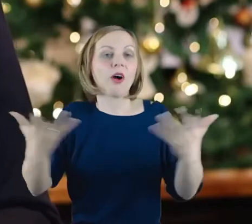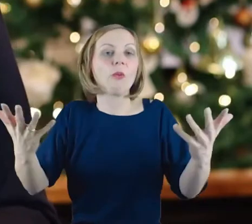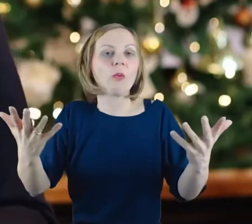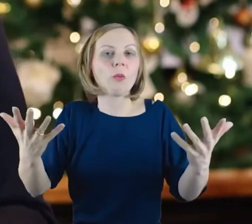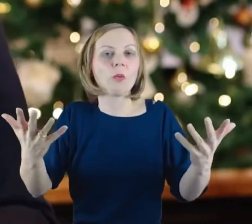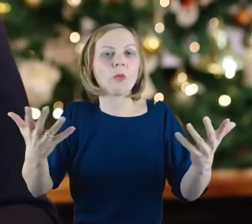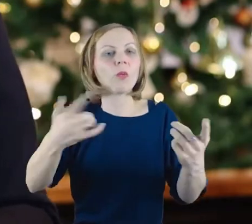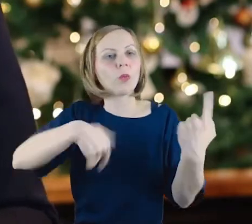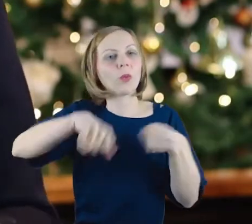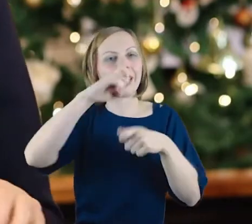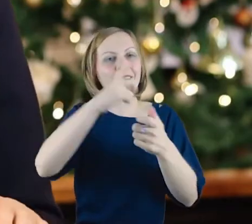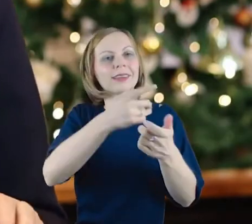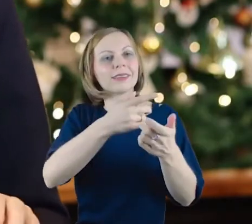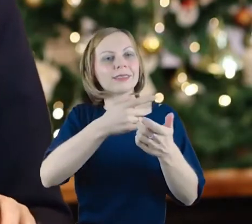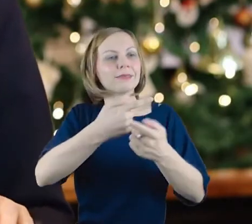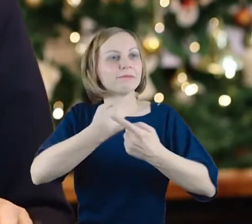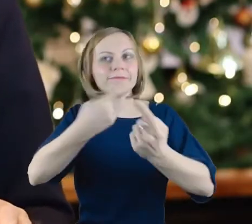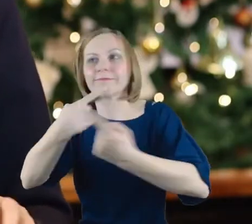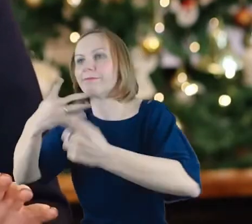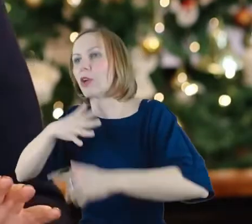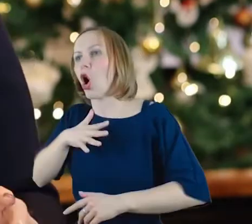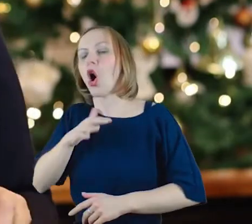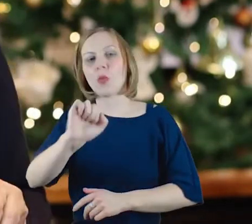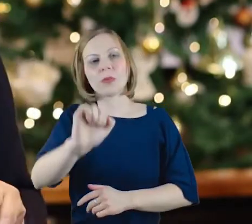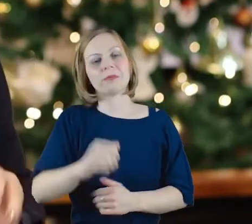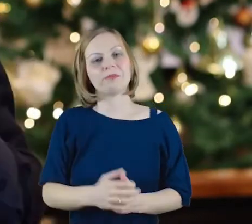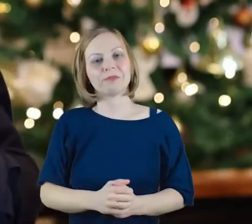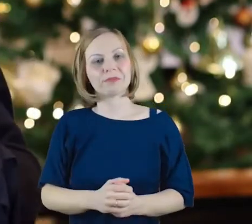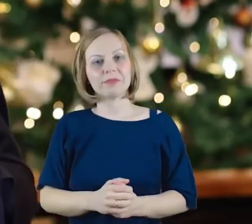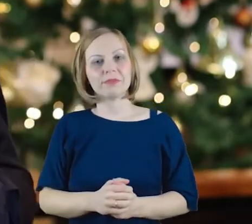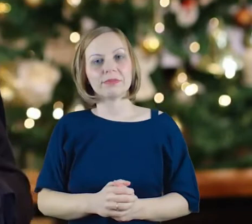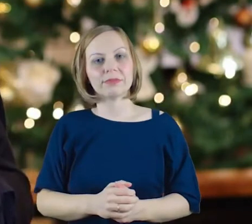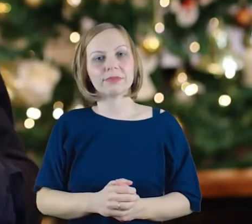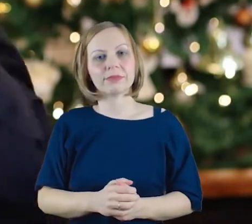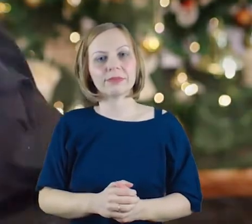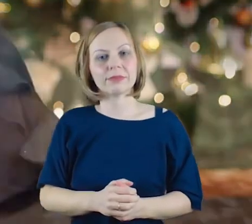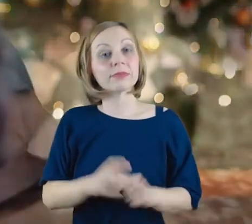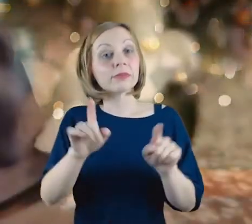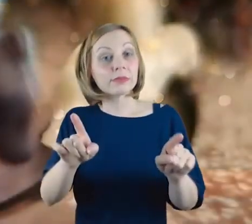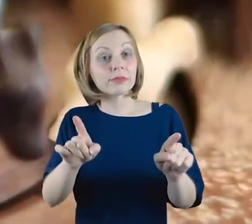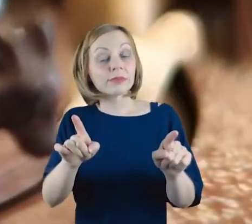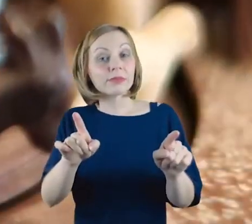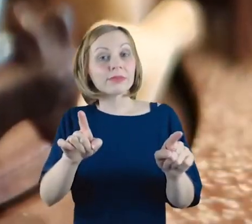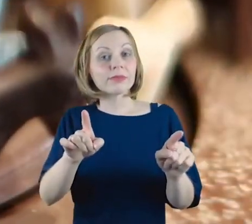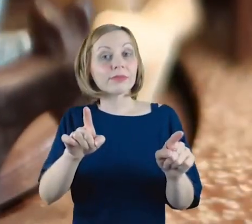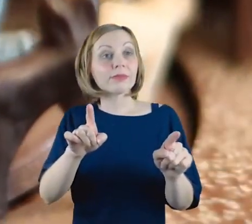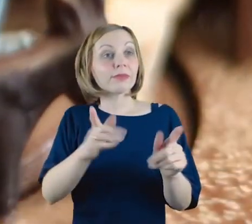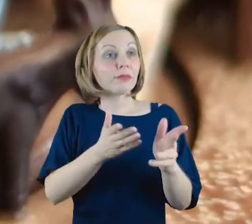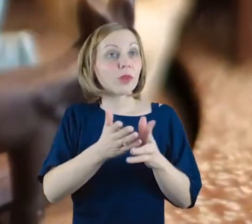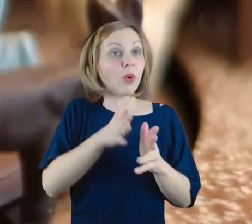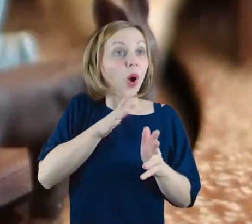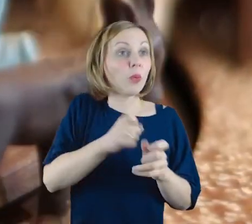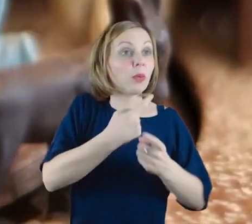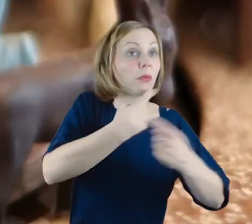to share that message of hope. And as we do so, we might just find that the broken Christmas has